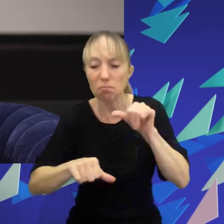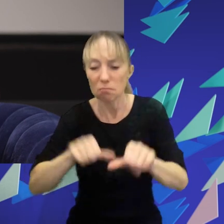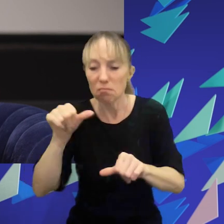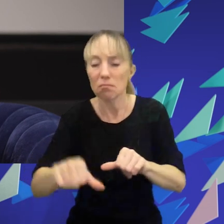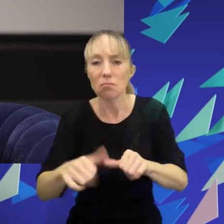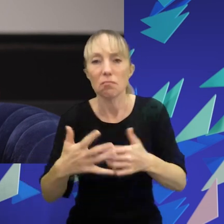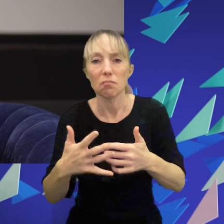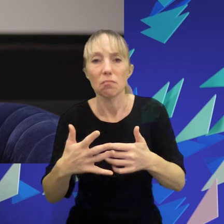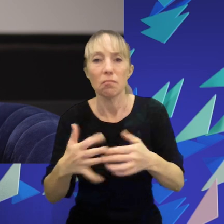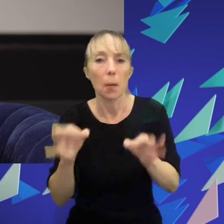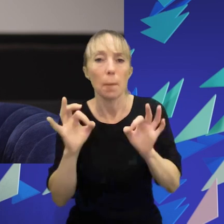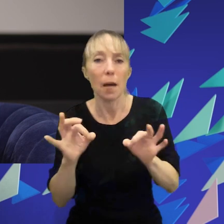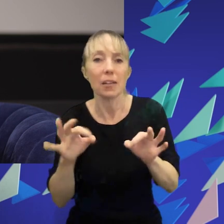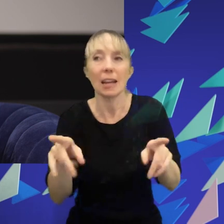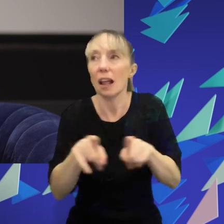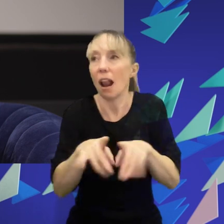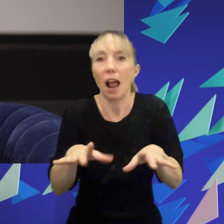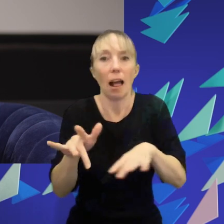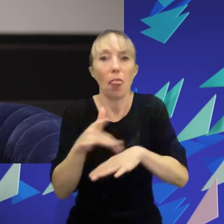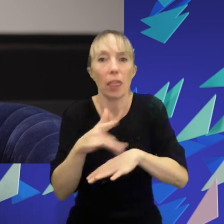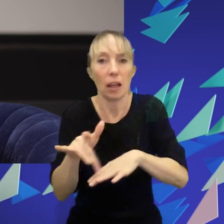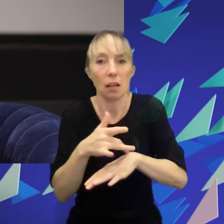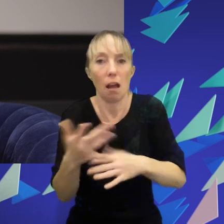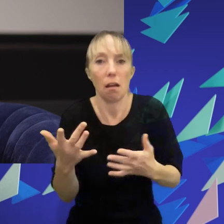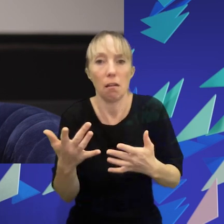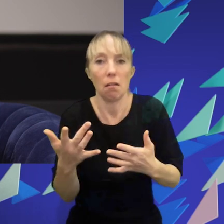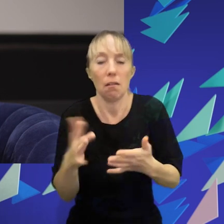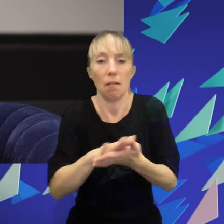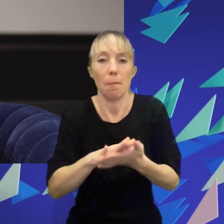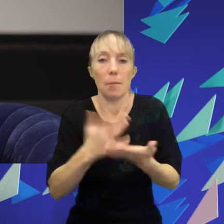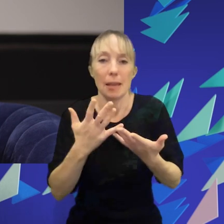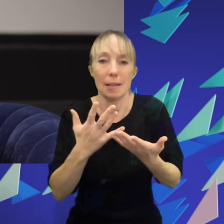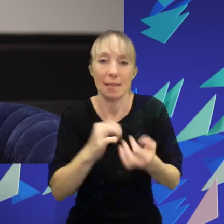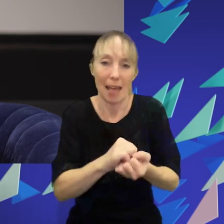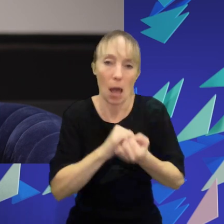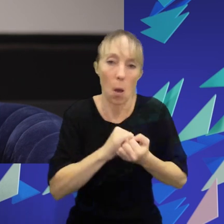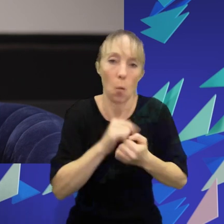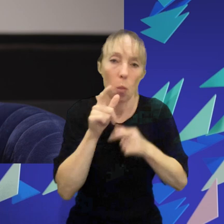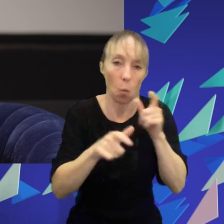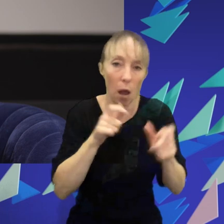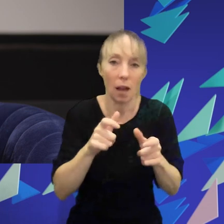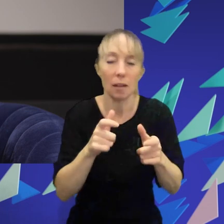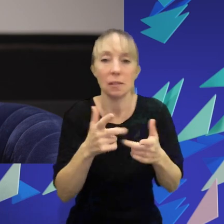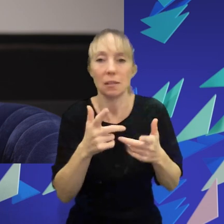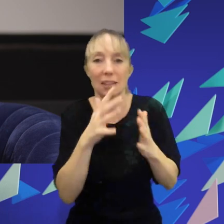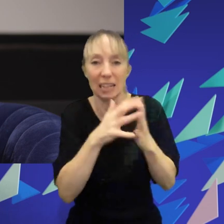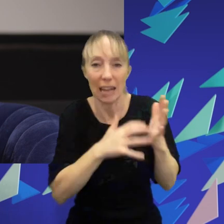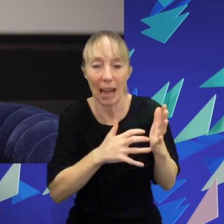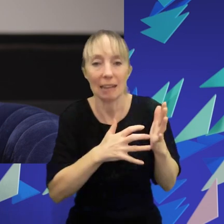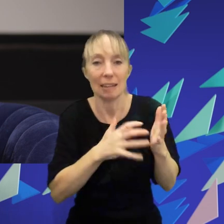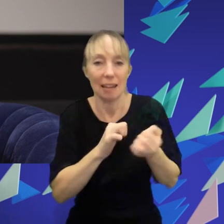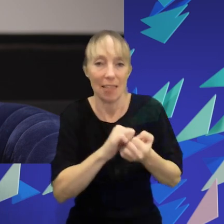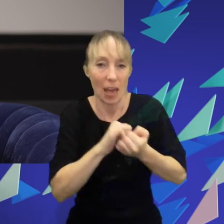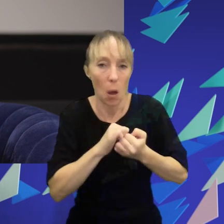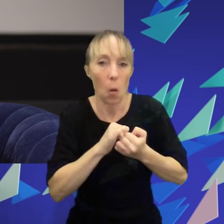perfectly. Almost again like a theater play, in order that they own the words, that they own the text, that they own